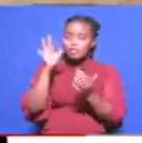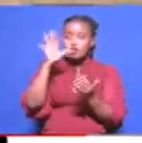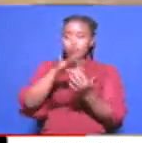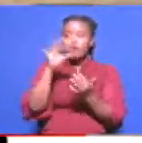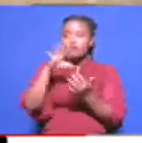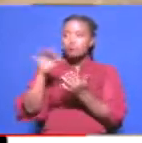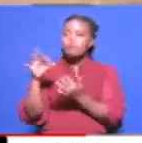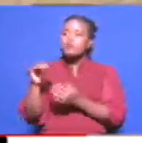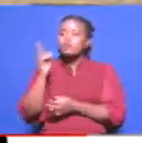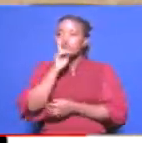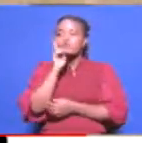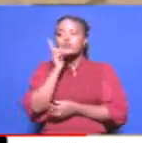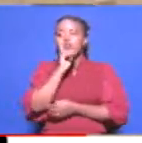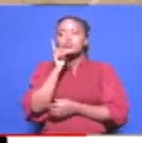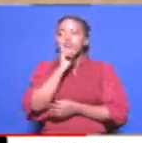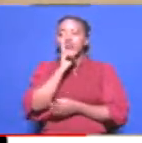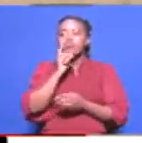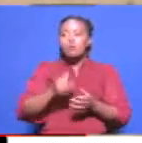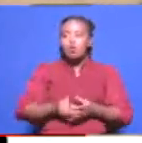kesho.